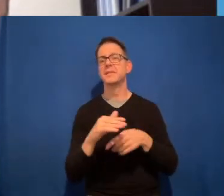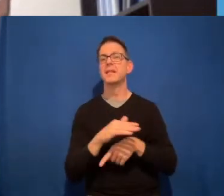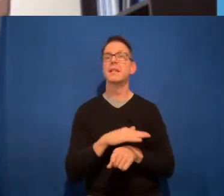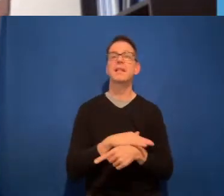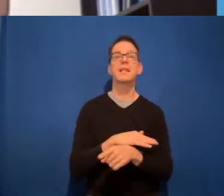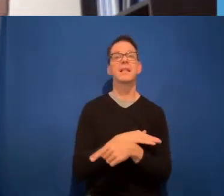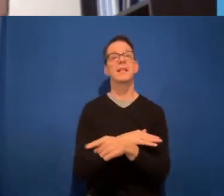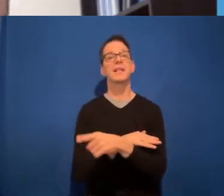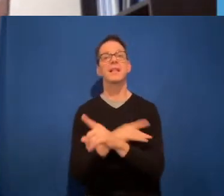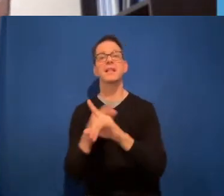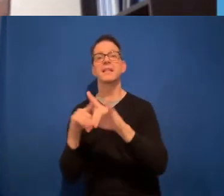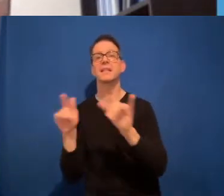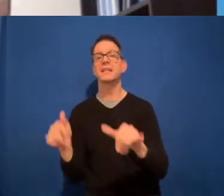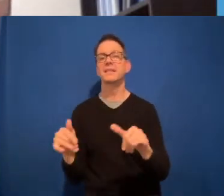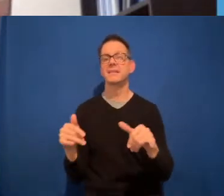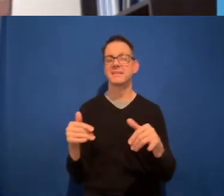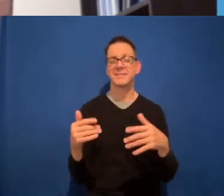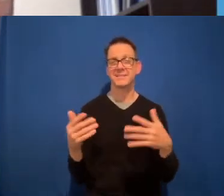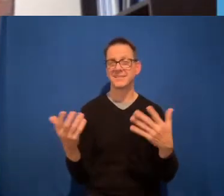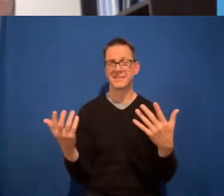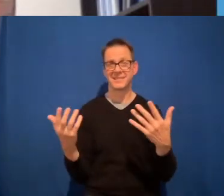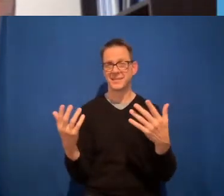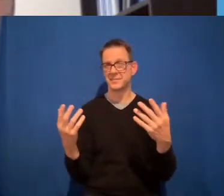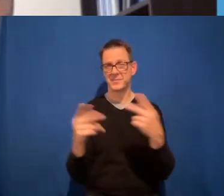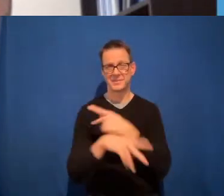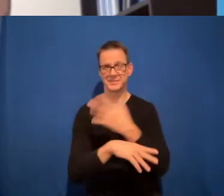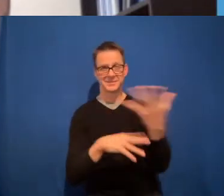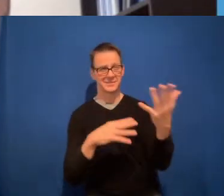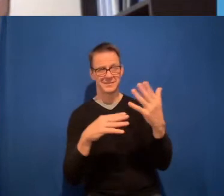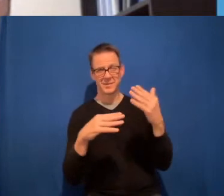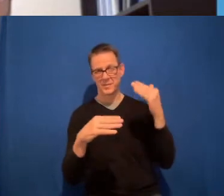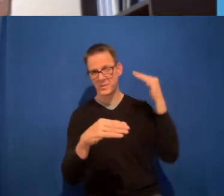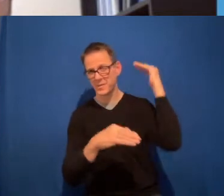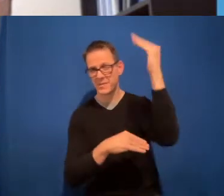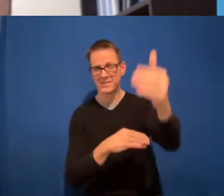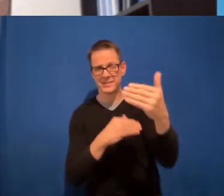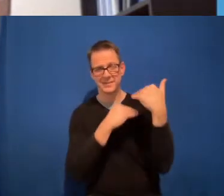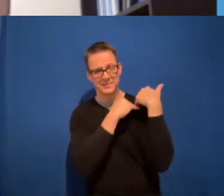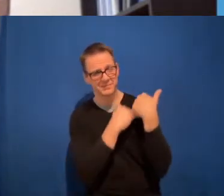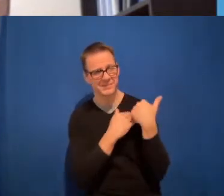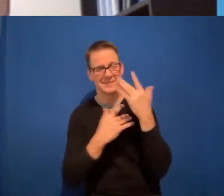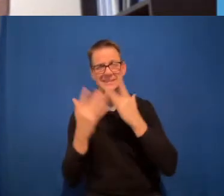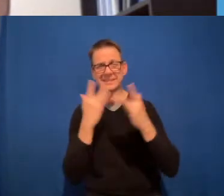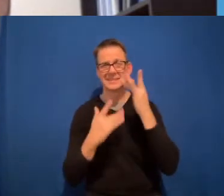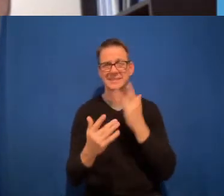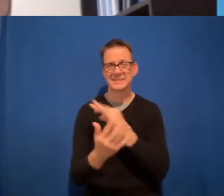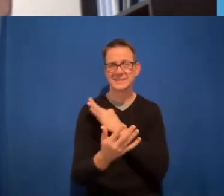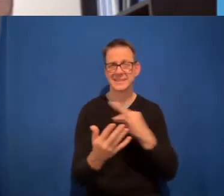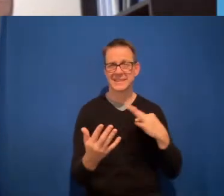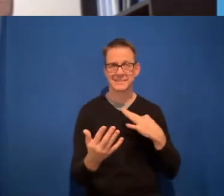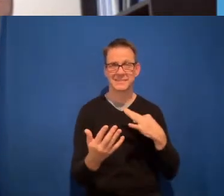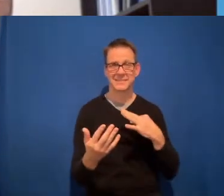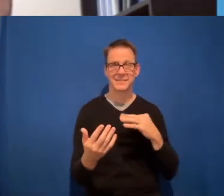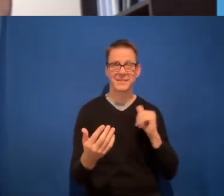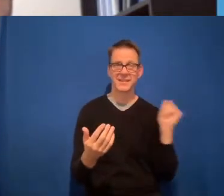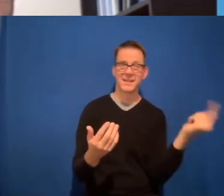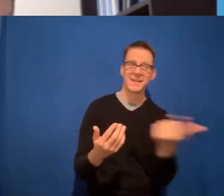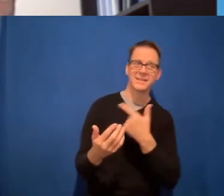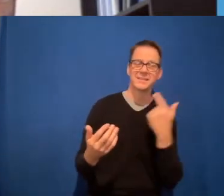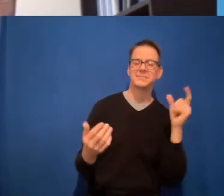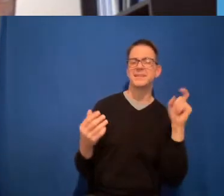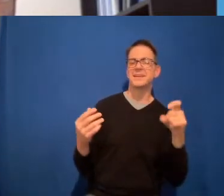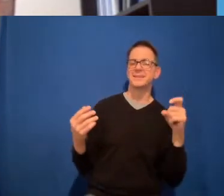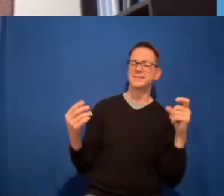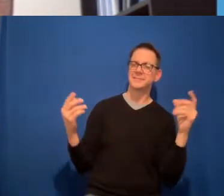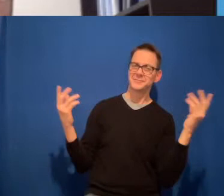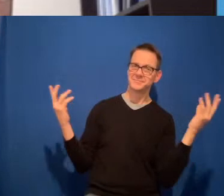already overstretched, under-resourced and understaffed, it's going to take all of us to stand up against